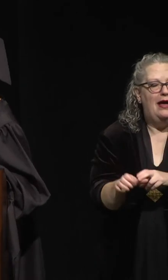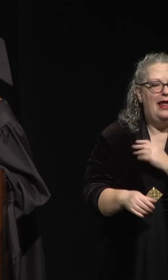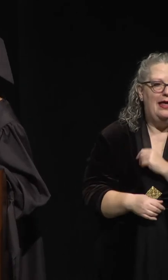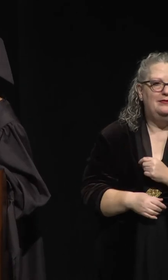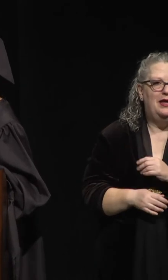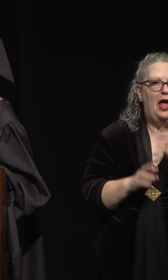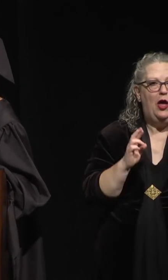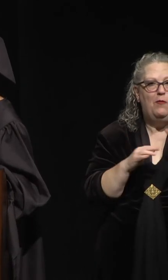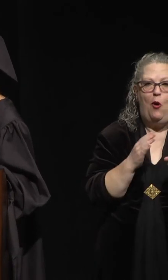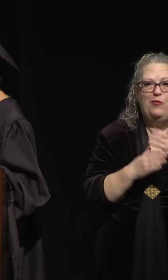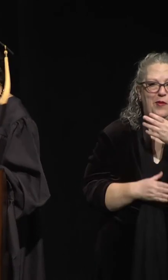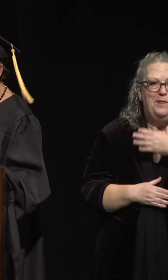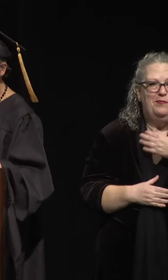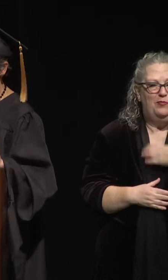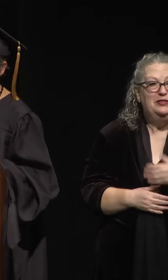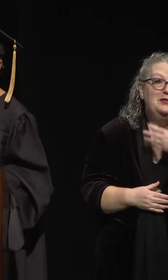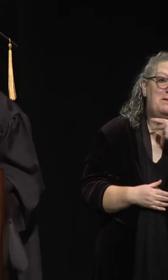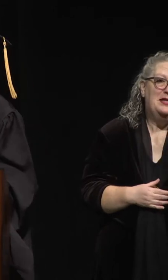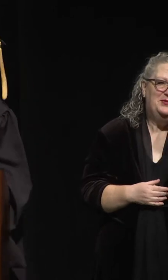wish you all the very best.